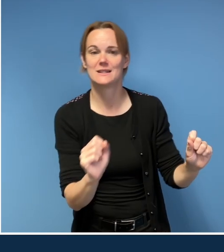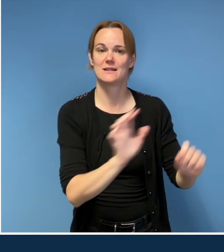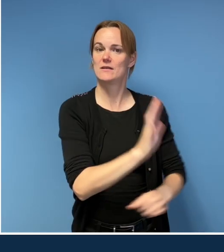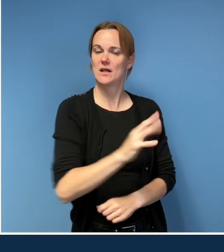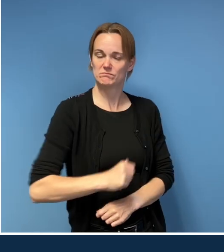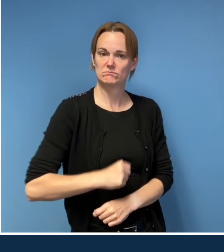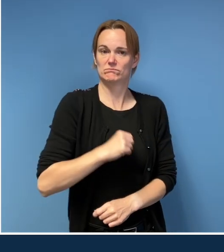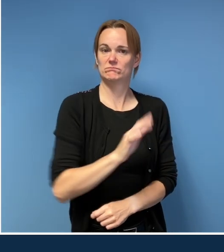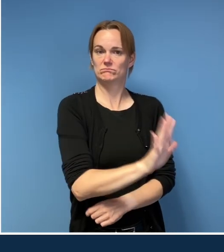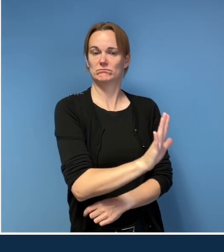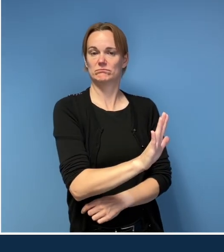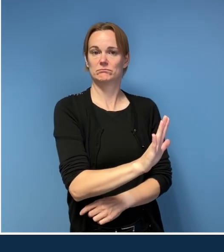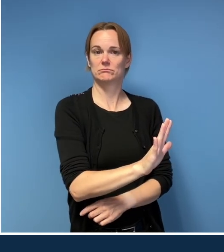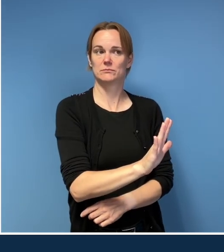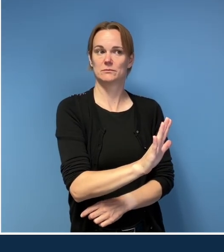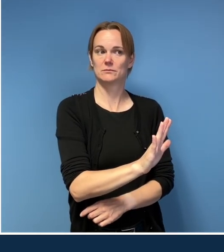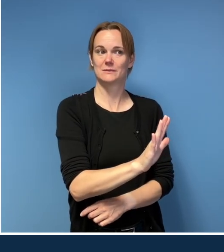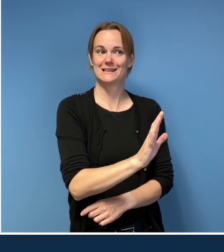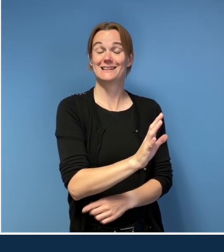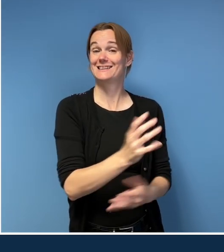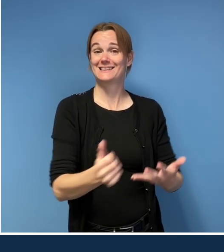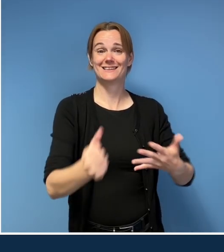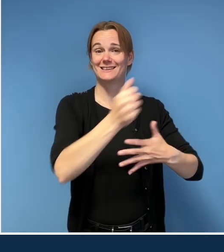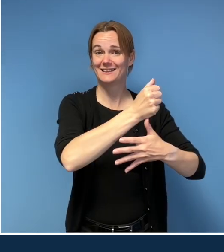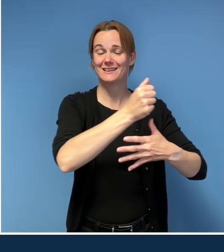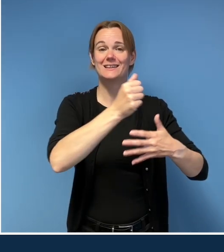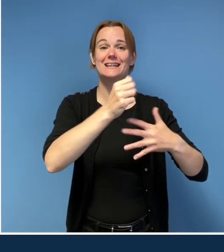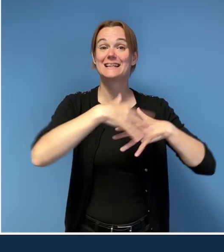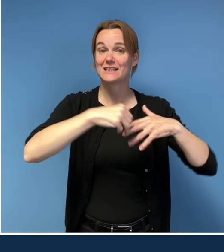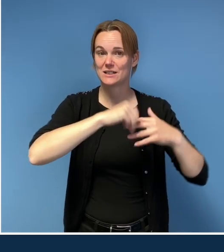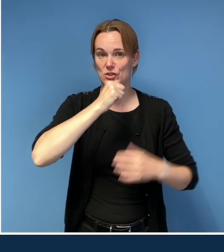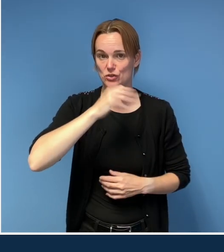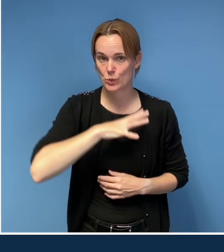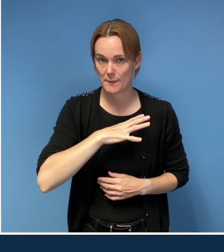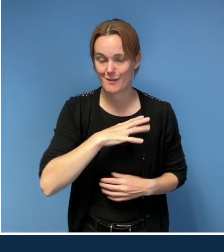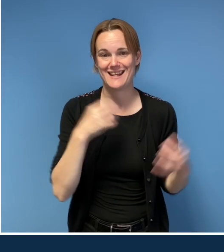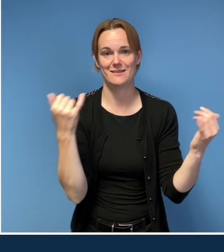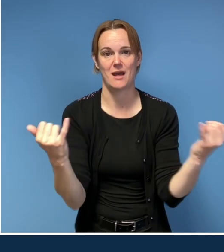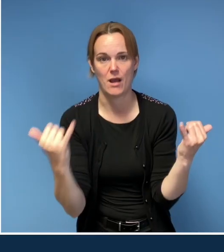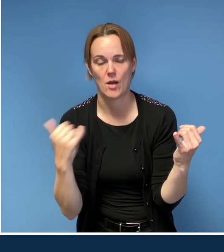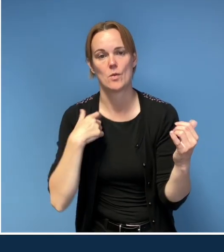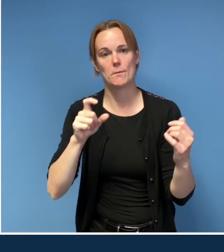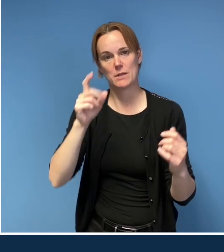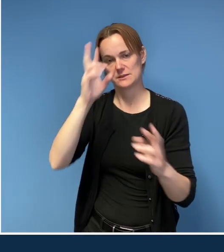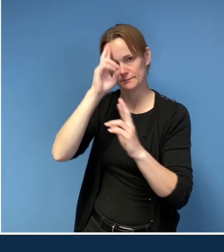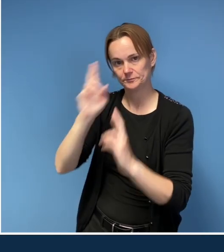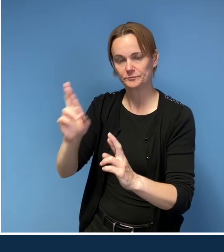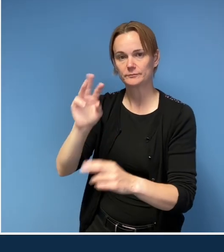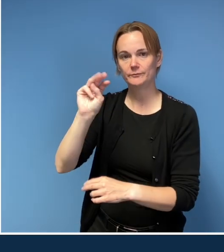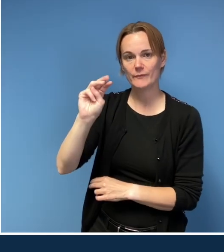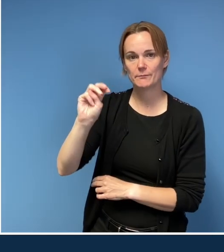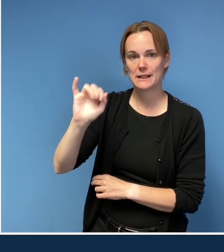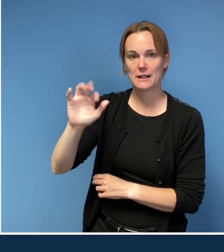you emphasize Indigenous women, Mi'kmaq women, and missing and murdered women who are disproportionately targeted by